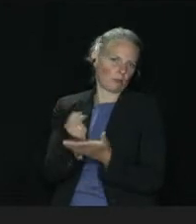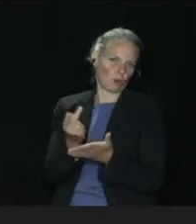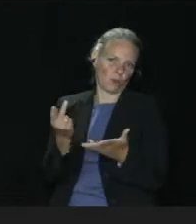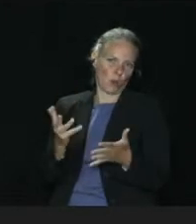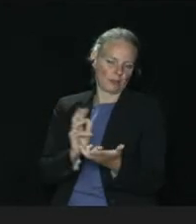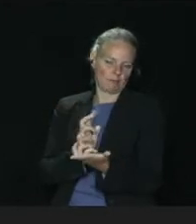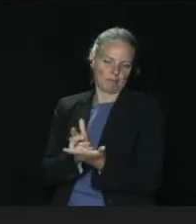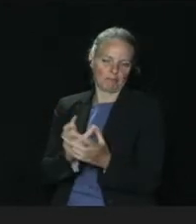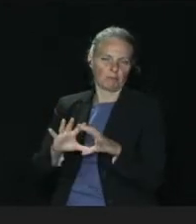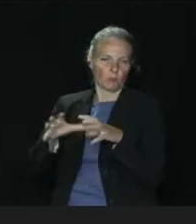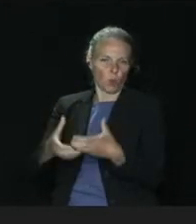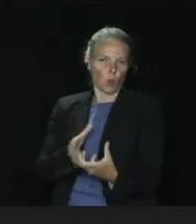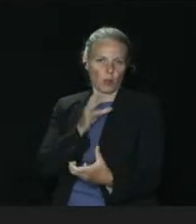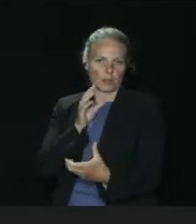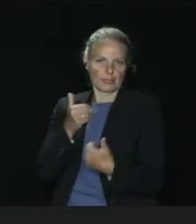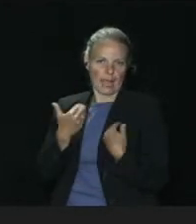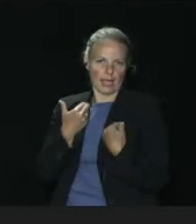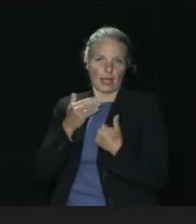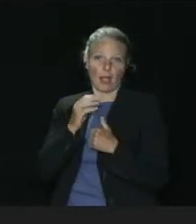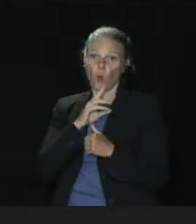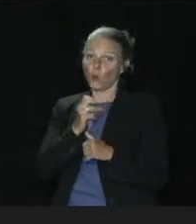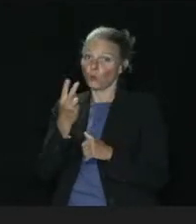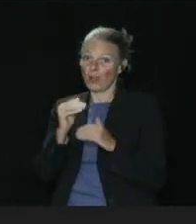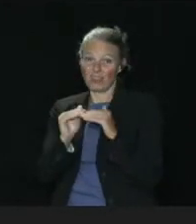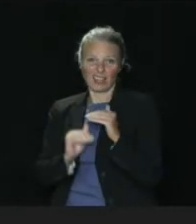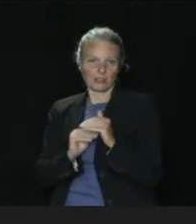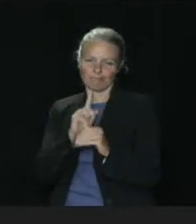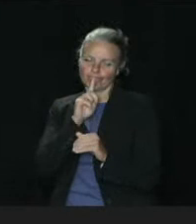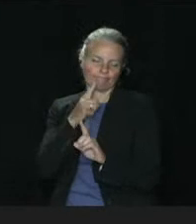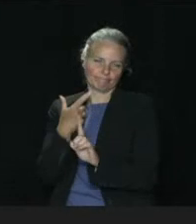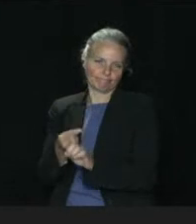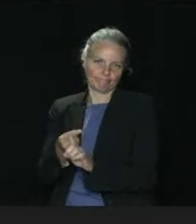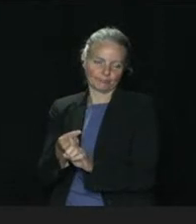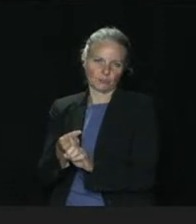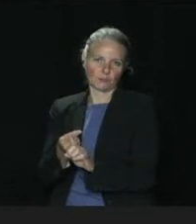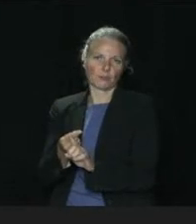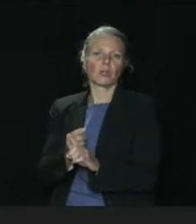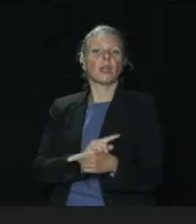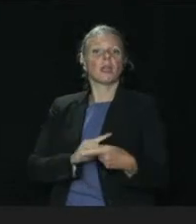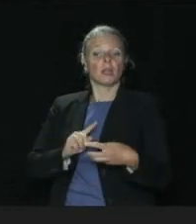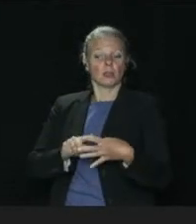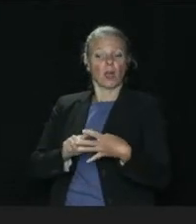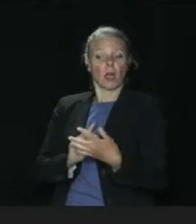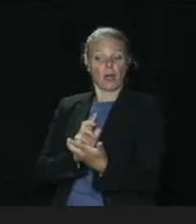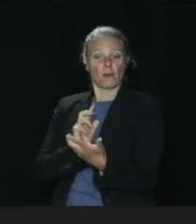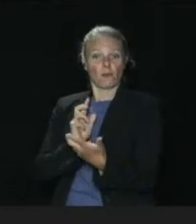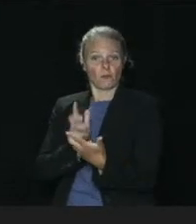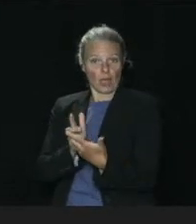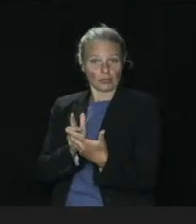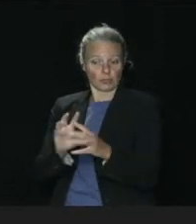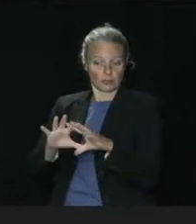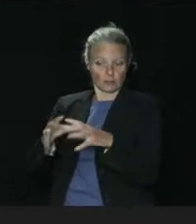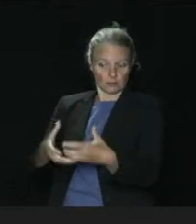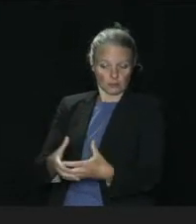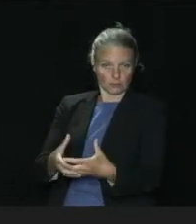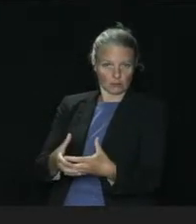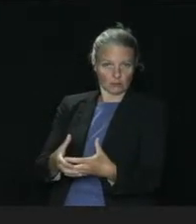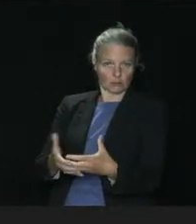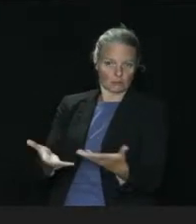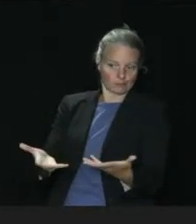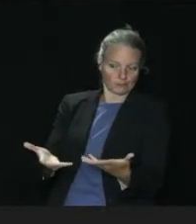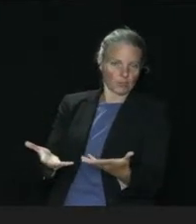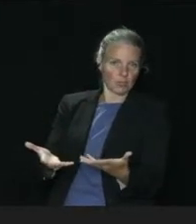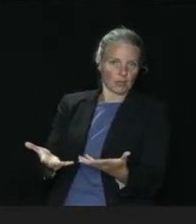vaccinated. And so I think, the first rule of thumb, if you like, is that, of course, kids can't